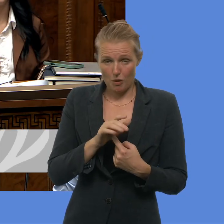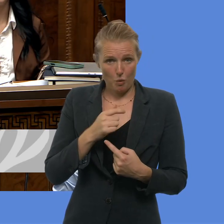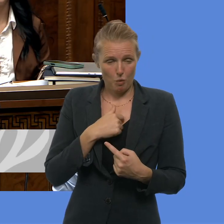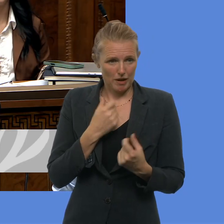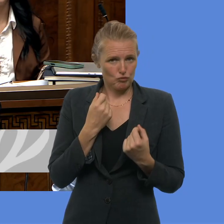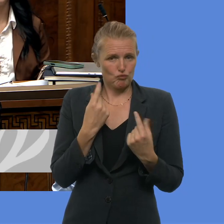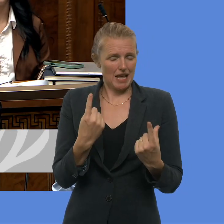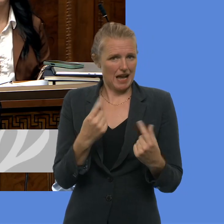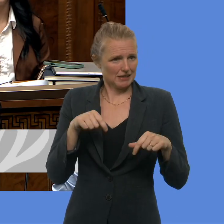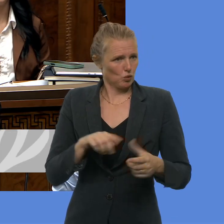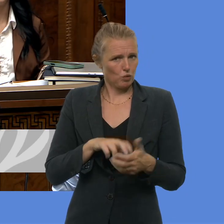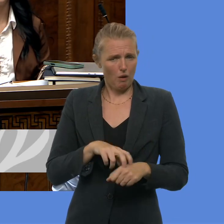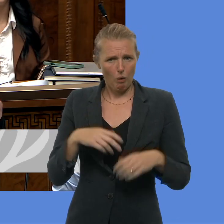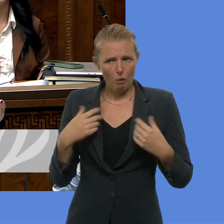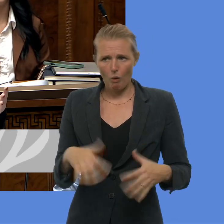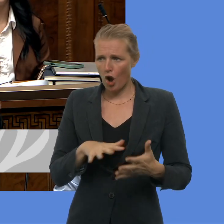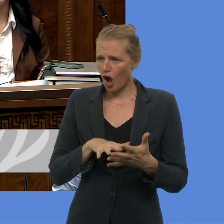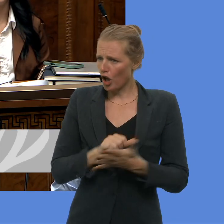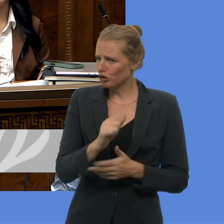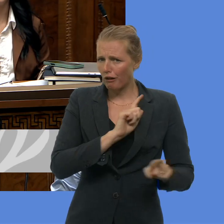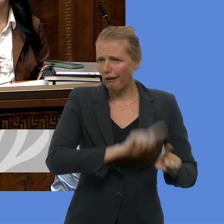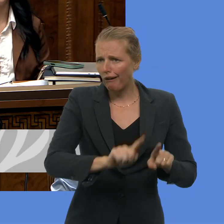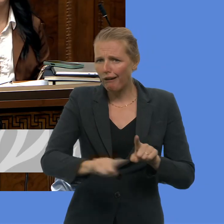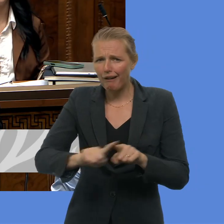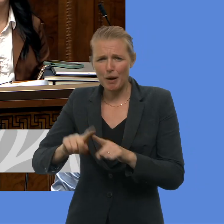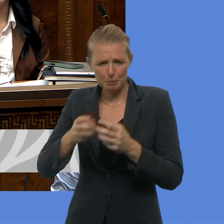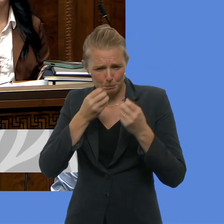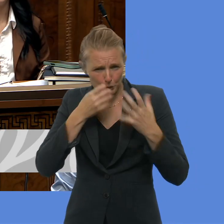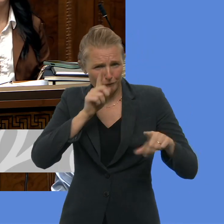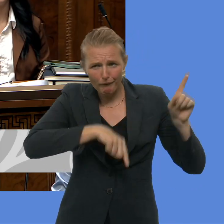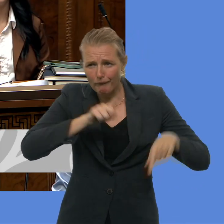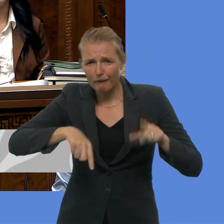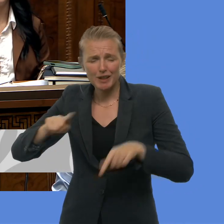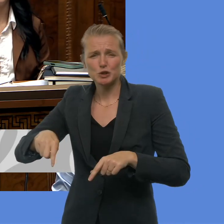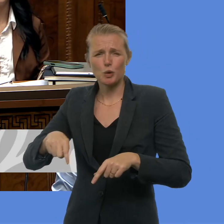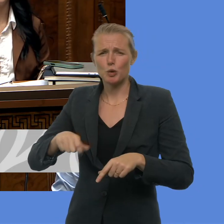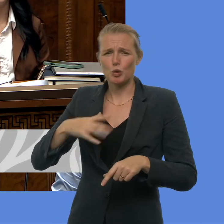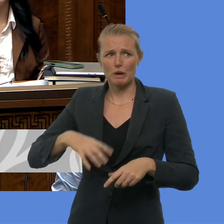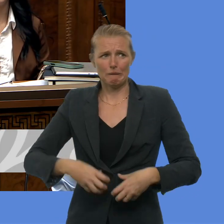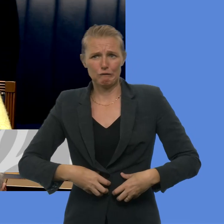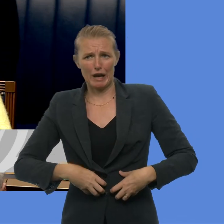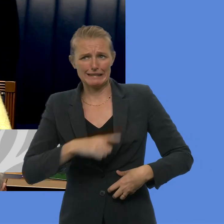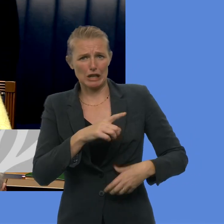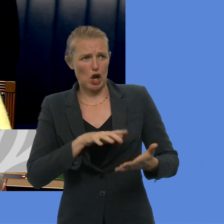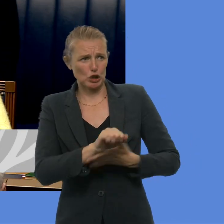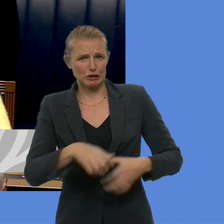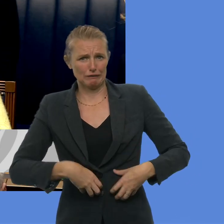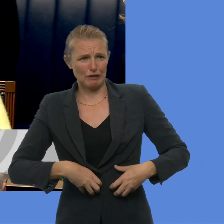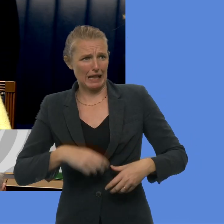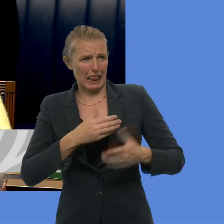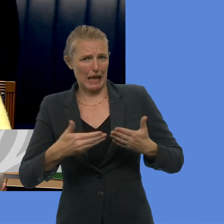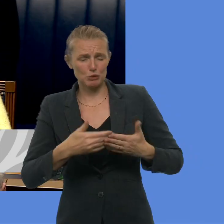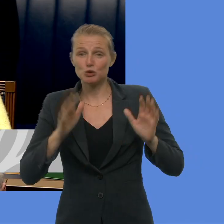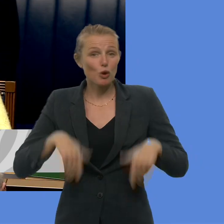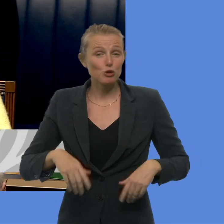cultural tapestry here, and no one has anything to fear from each other's identity and culture and beliefs. It's something that we should celebrate. It's something